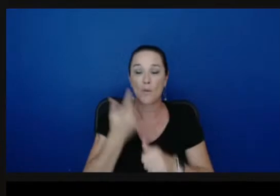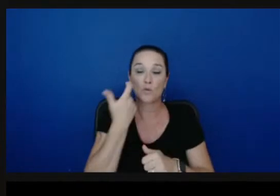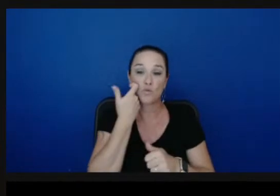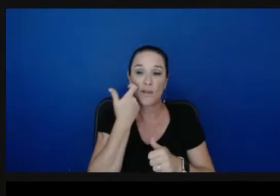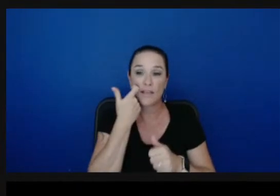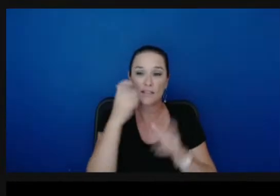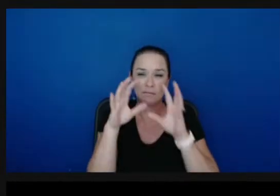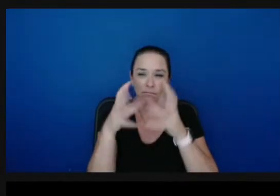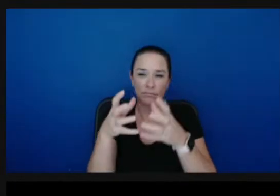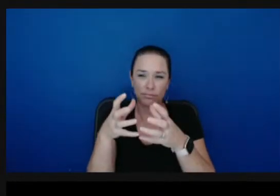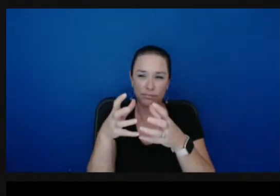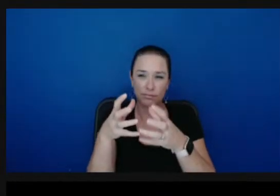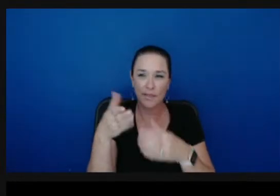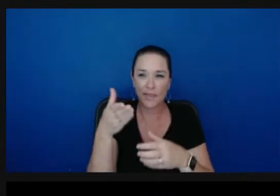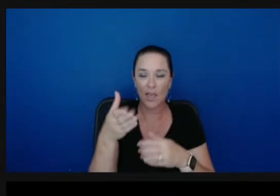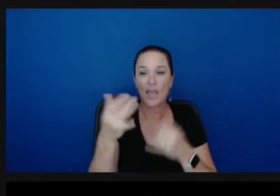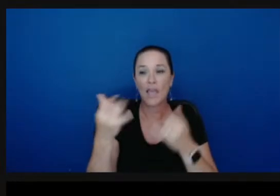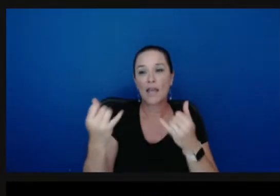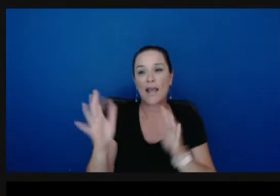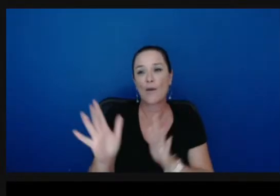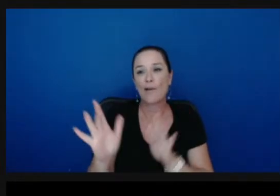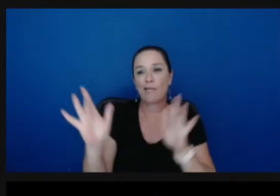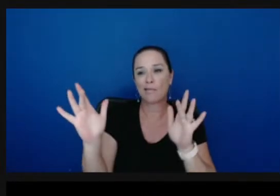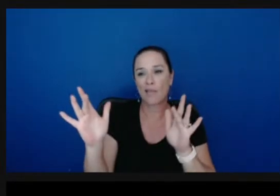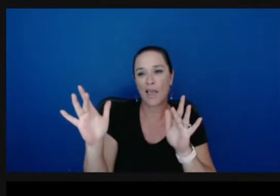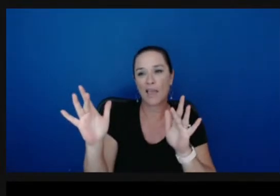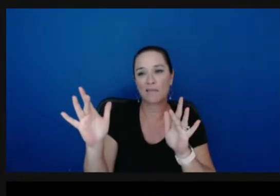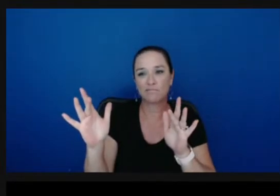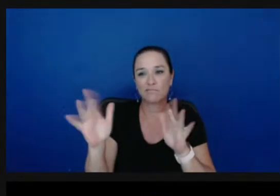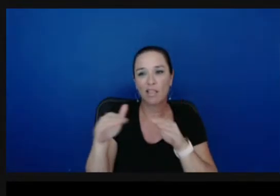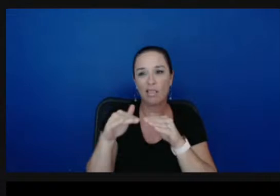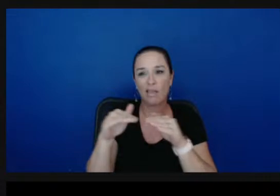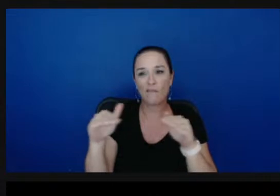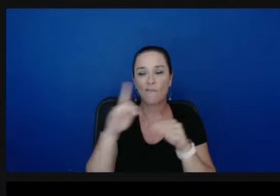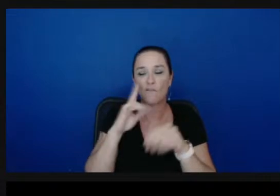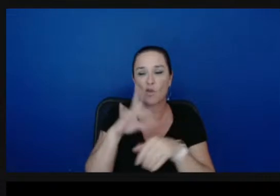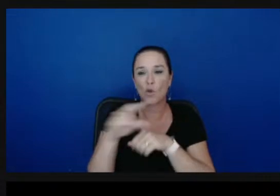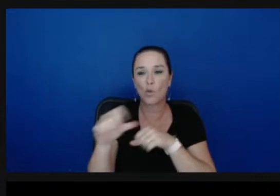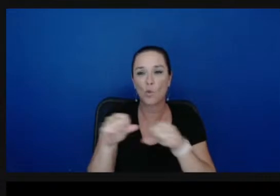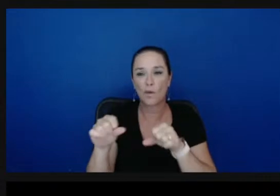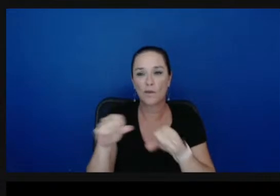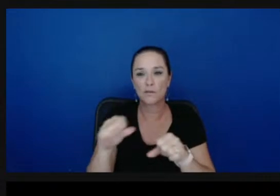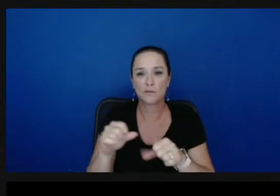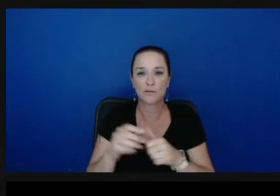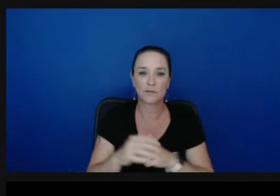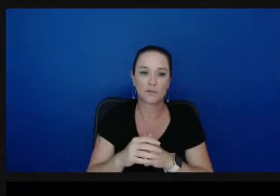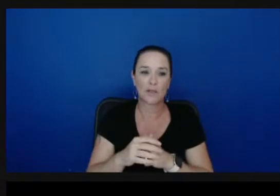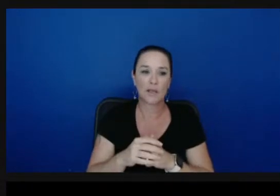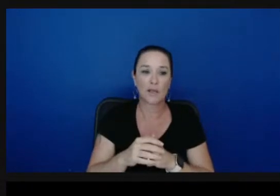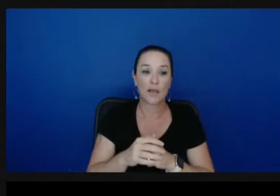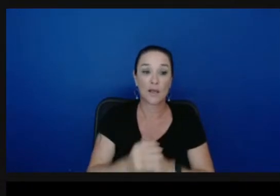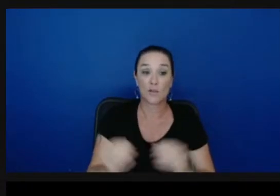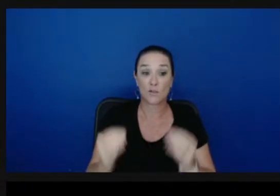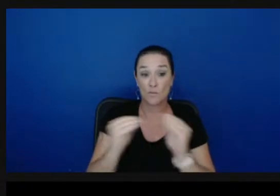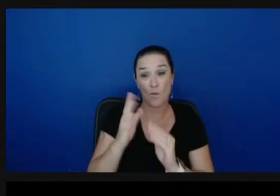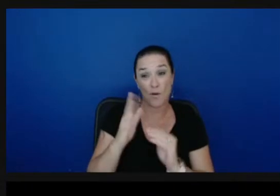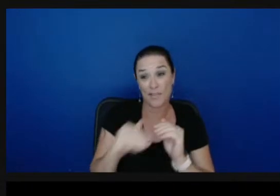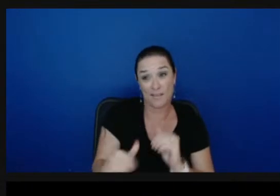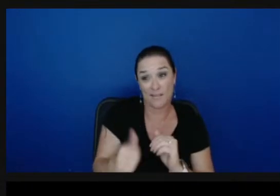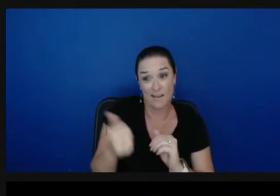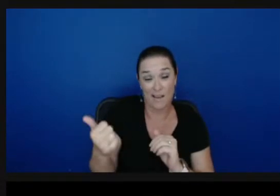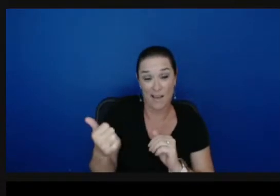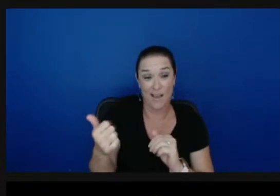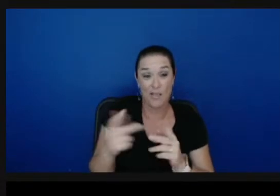we're in this more light background, but relatively speaking, it's way more earthquakes than anywhere else